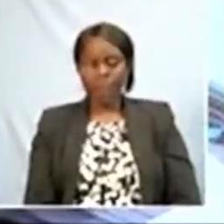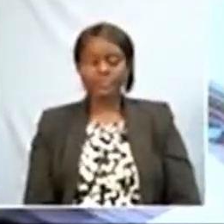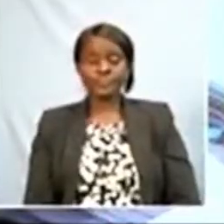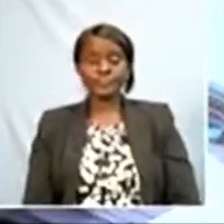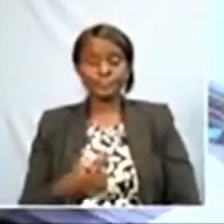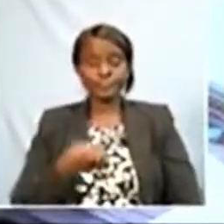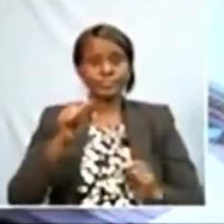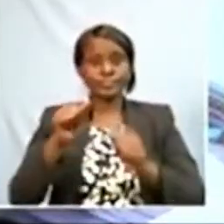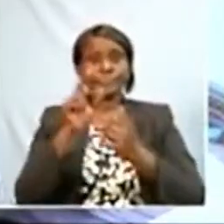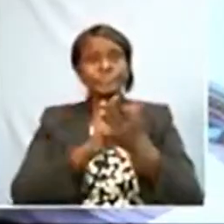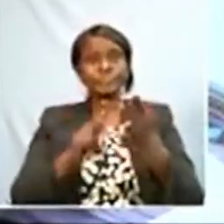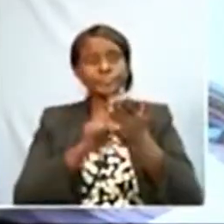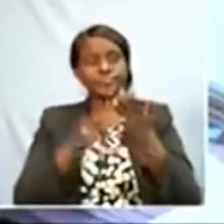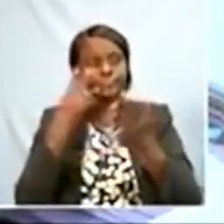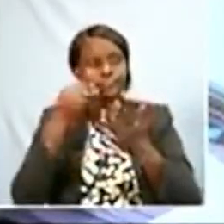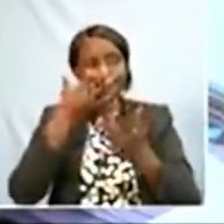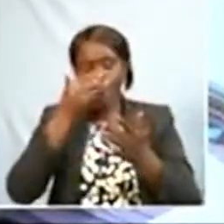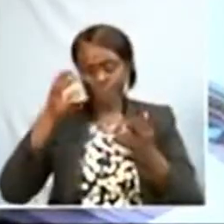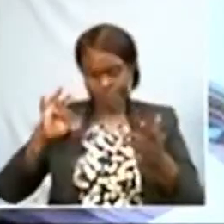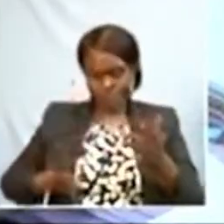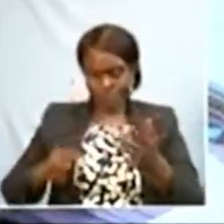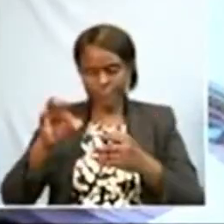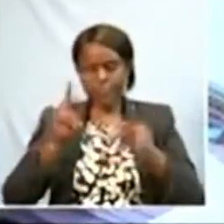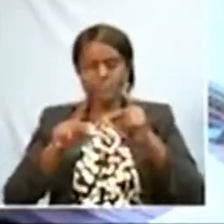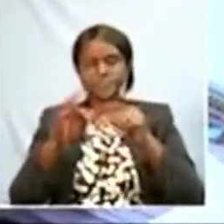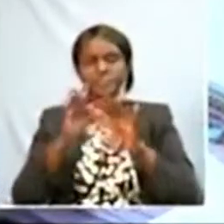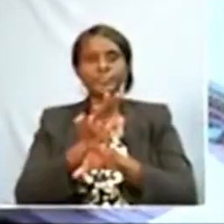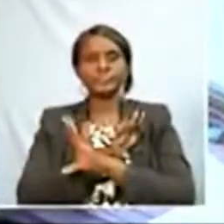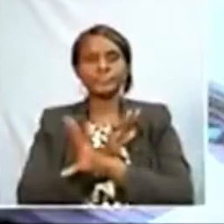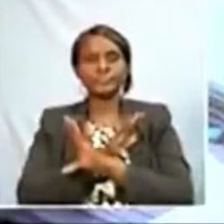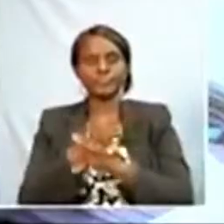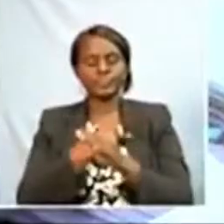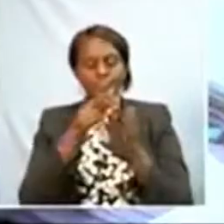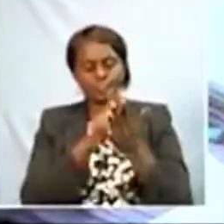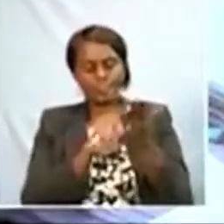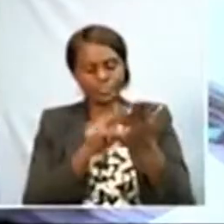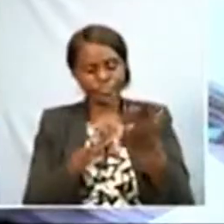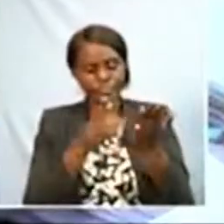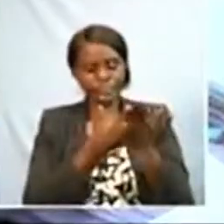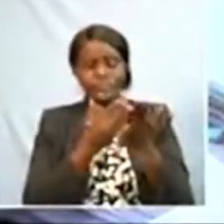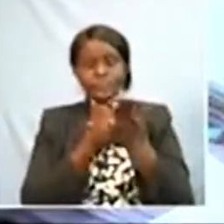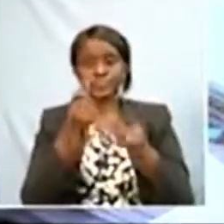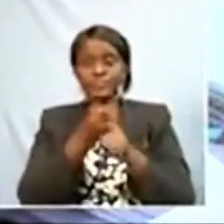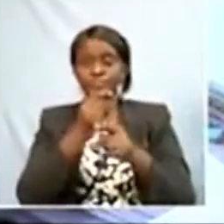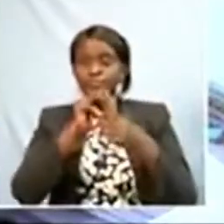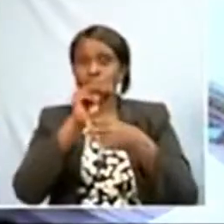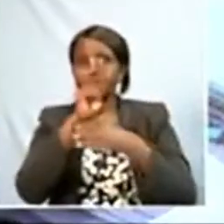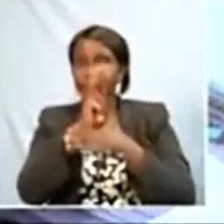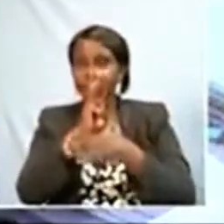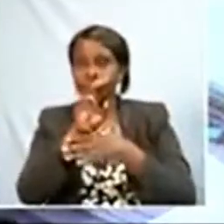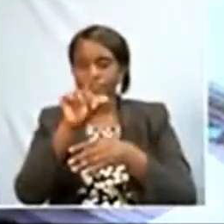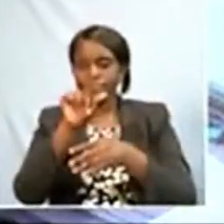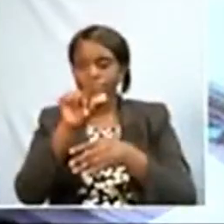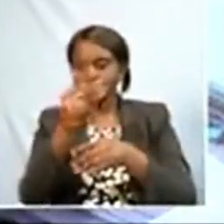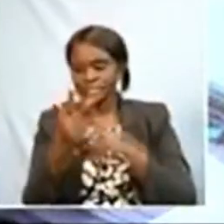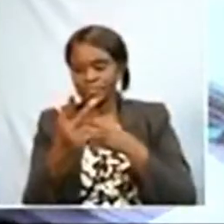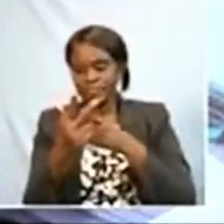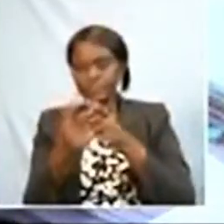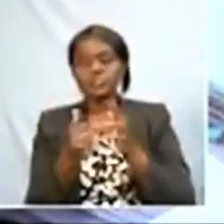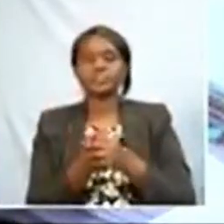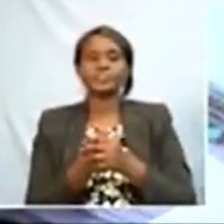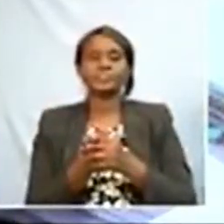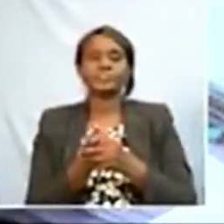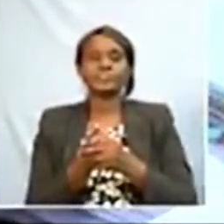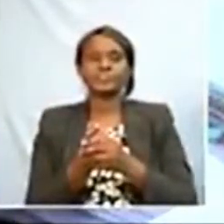I can read it for the benefit of the people of Zambia. Let me read it. This is coming from MBALA, 2023.